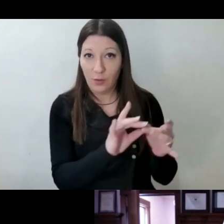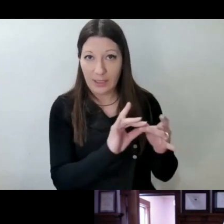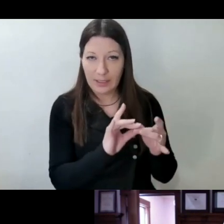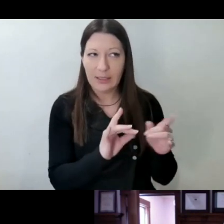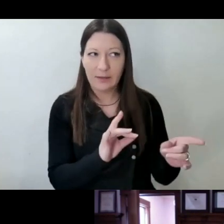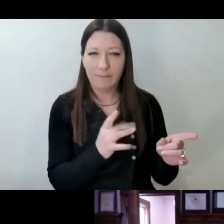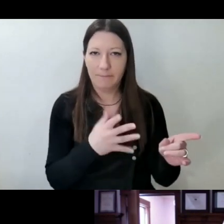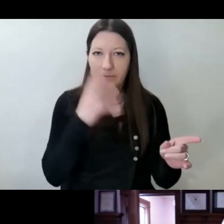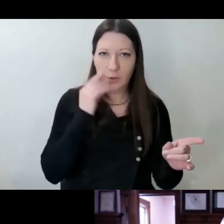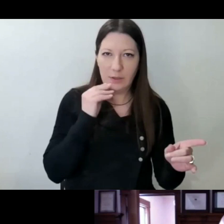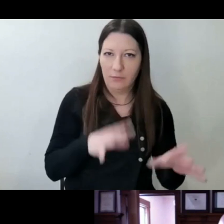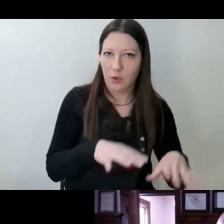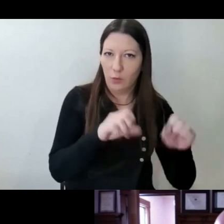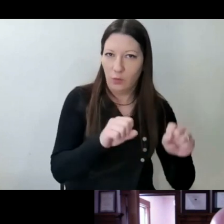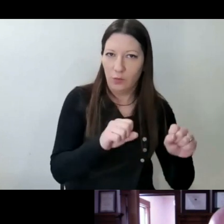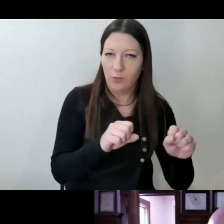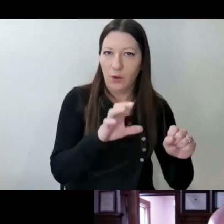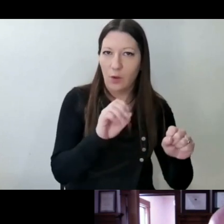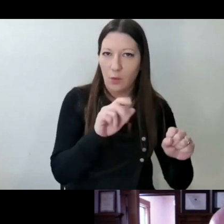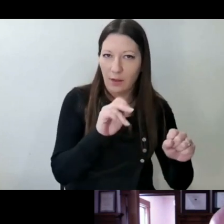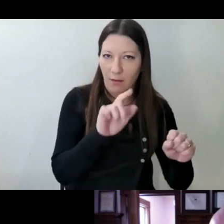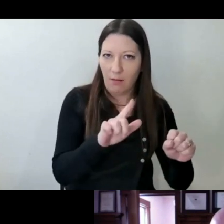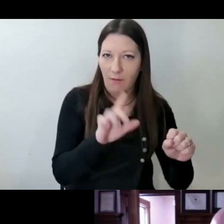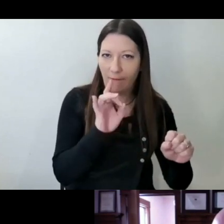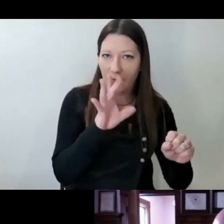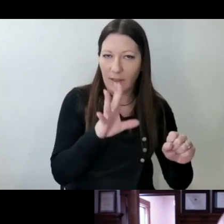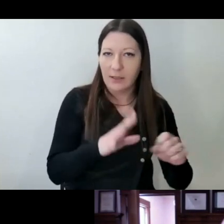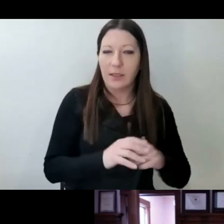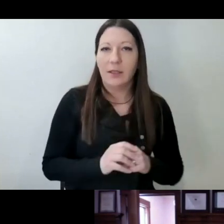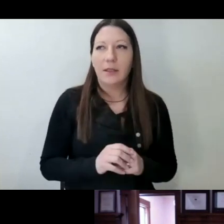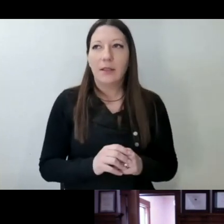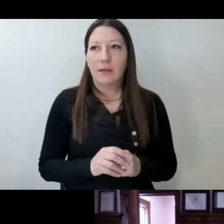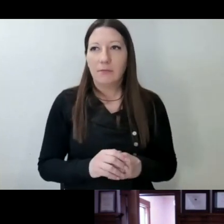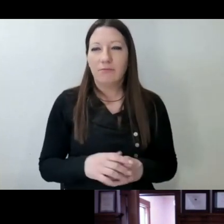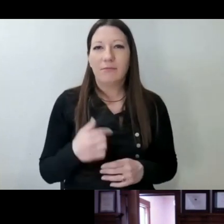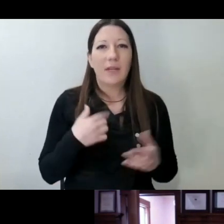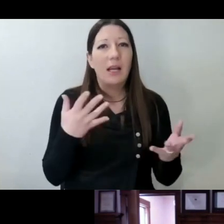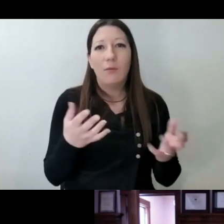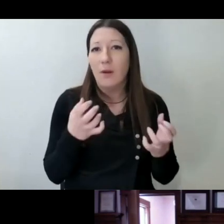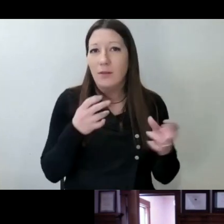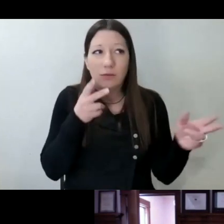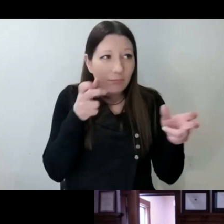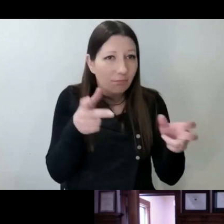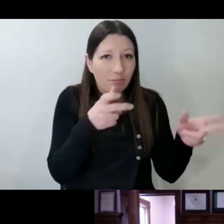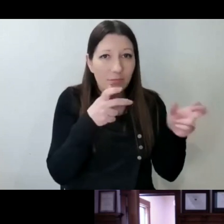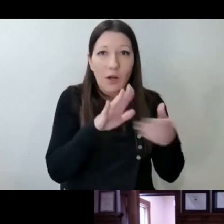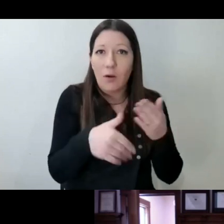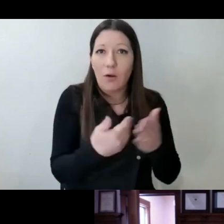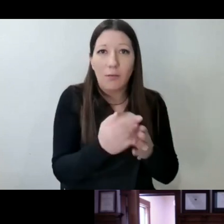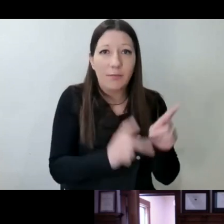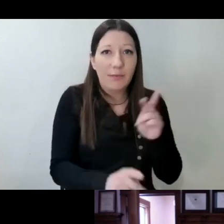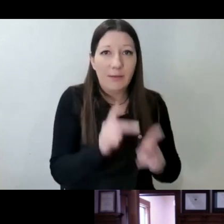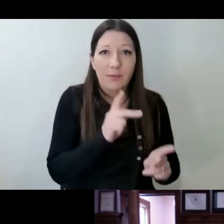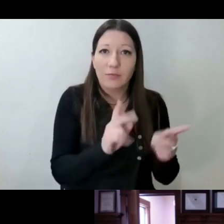project specifically, I would love to speak with people in the community and have their stories being told. That would be